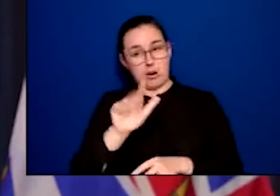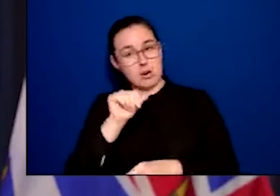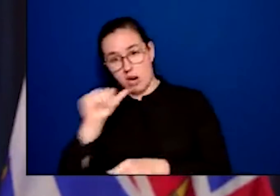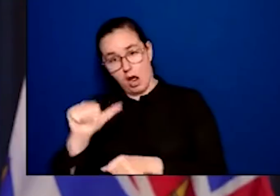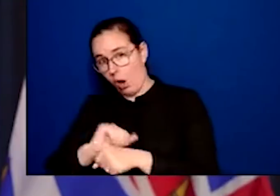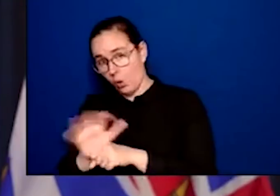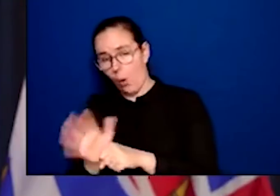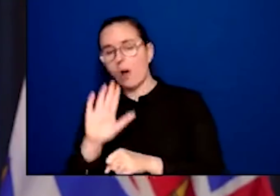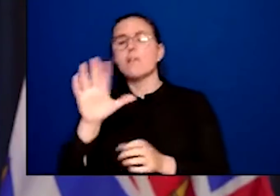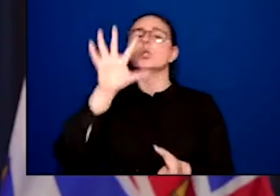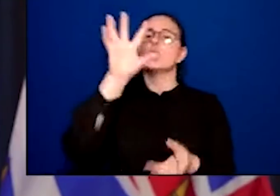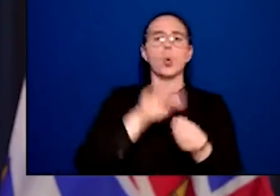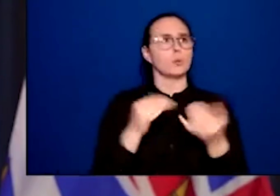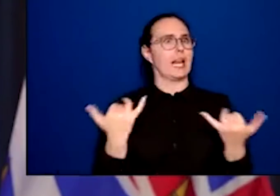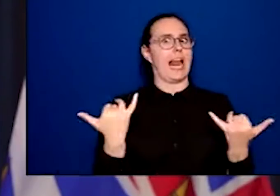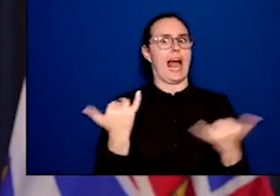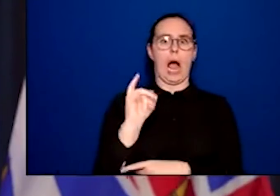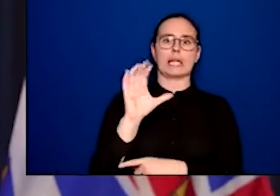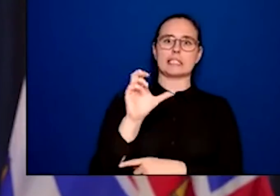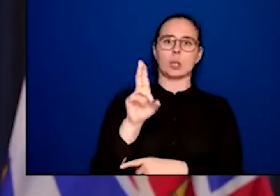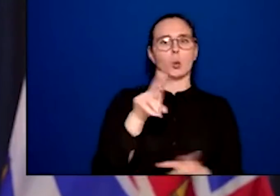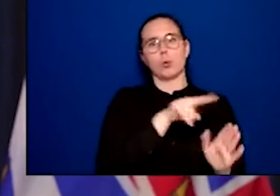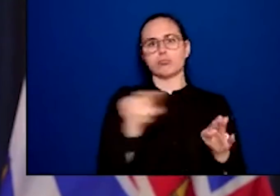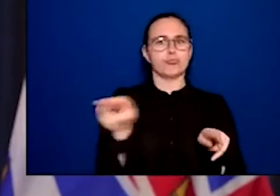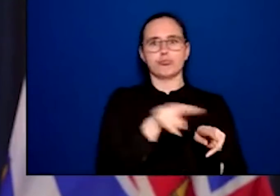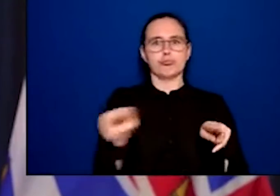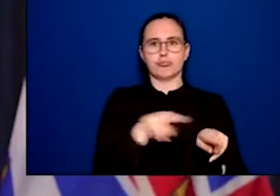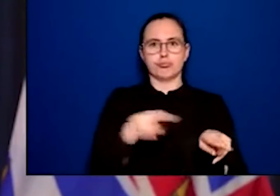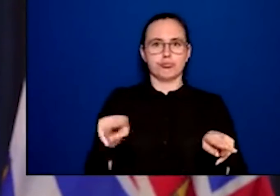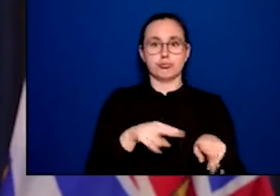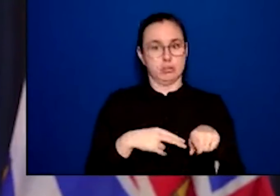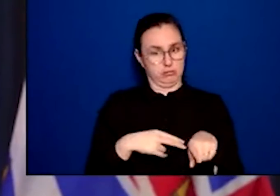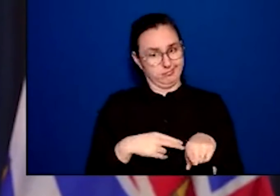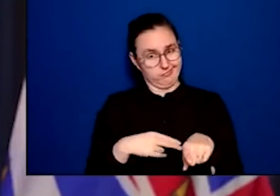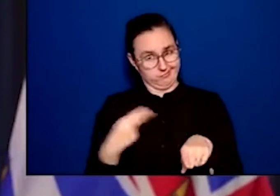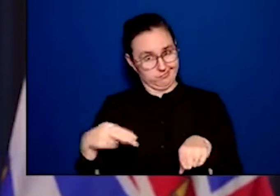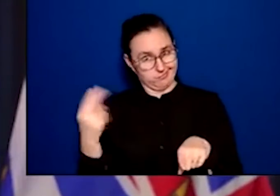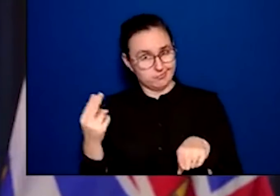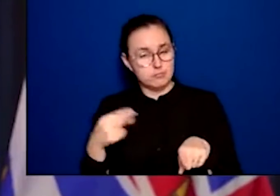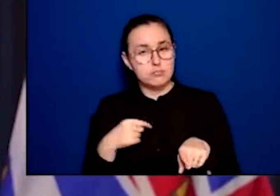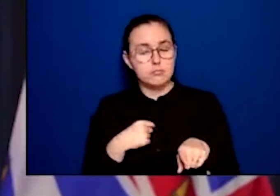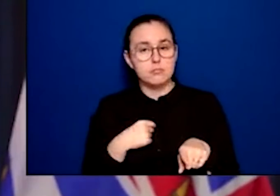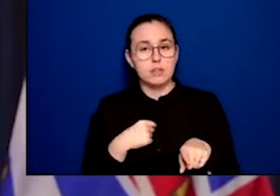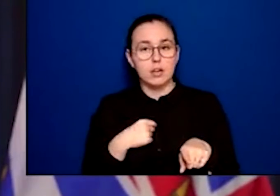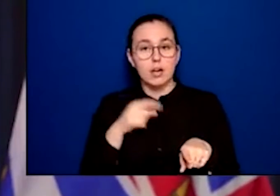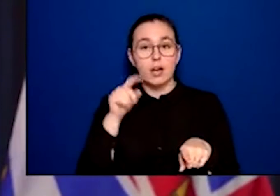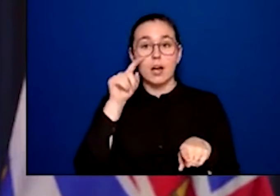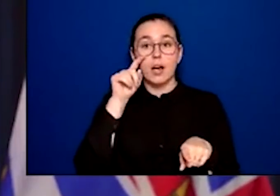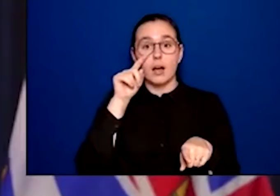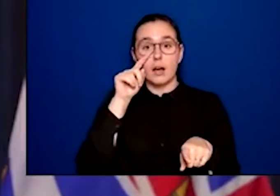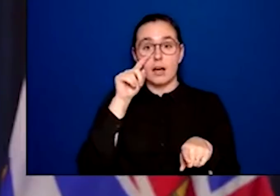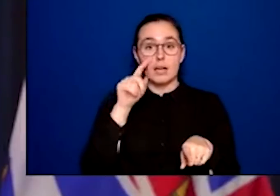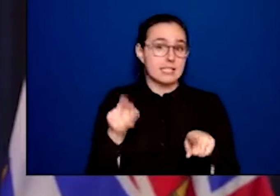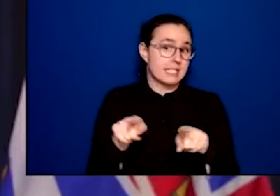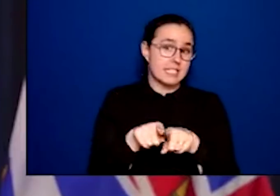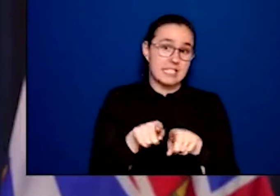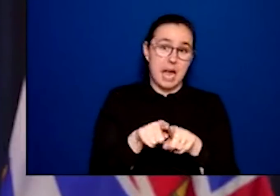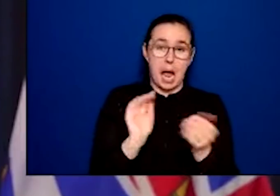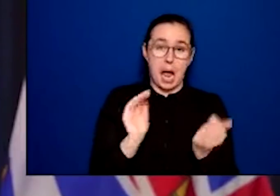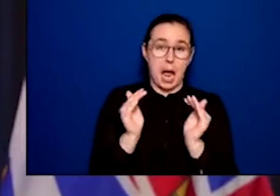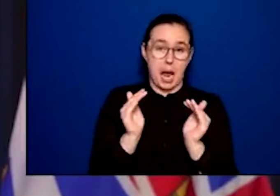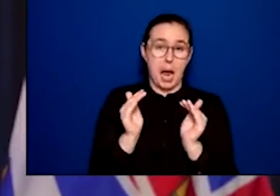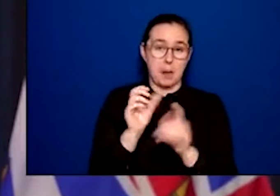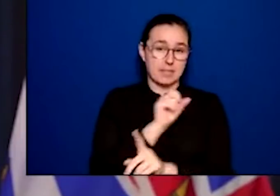care. And that is a significant number, and it's not too dissimilar to the number that were in critical care on September 3rd, which